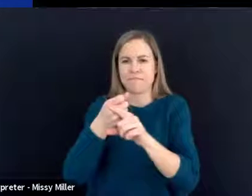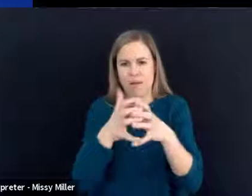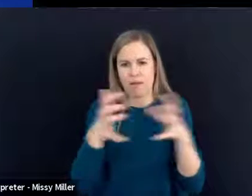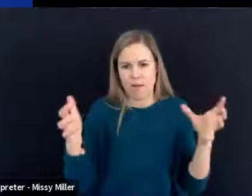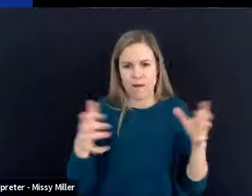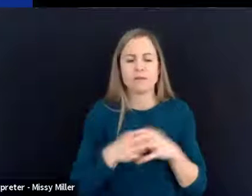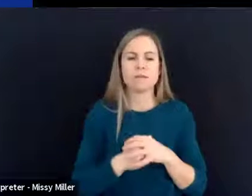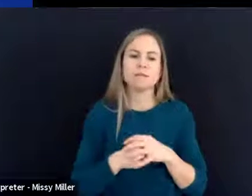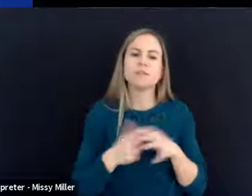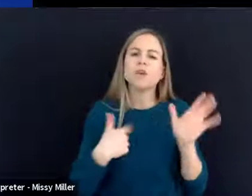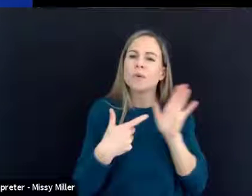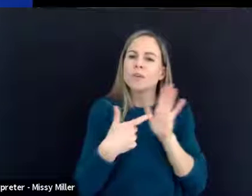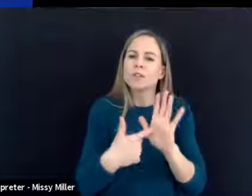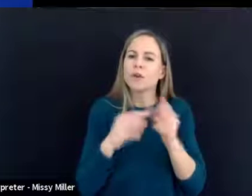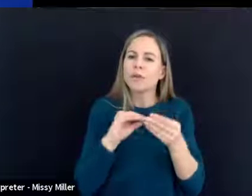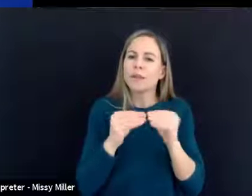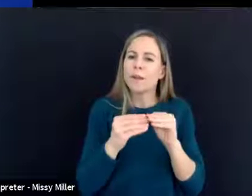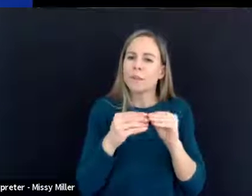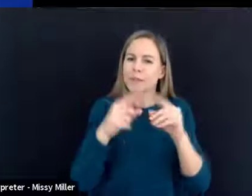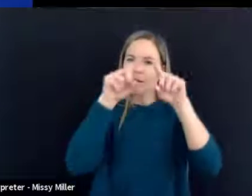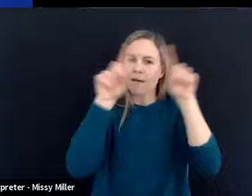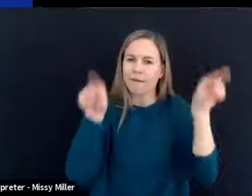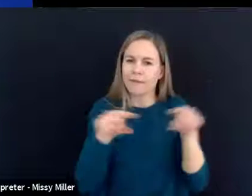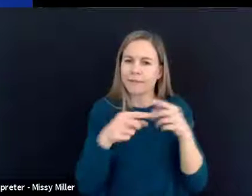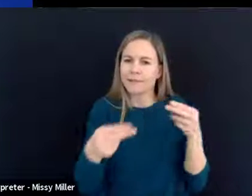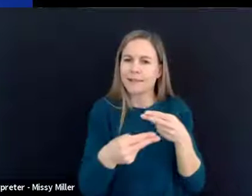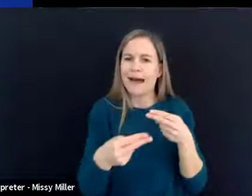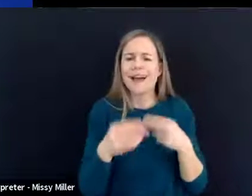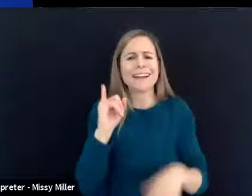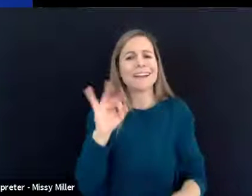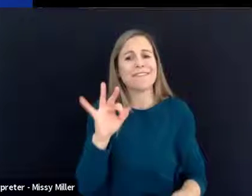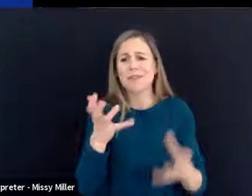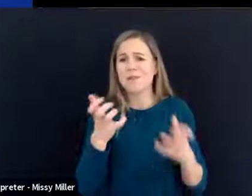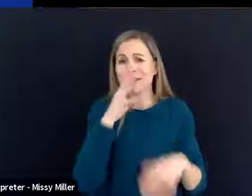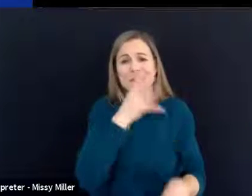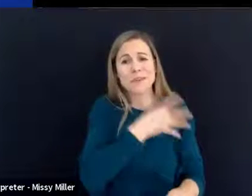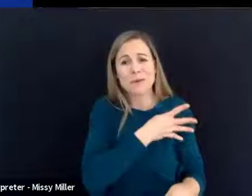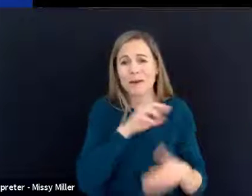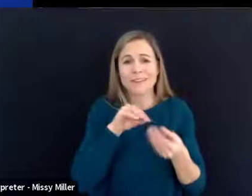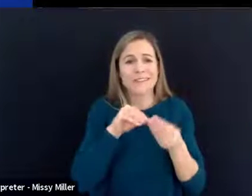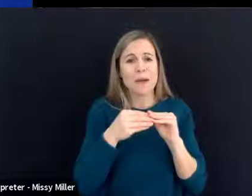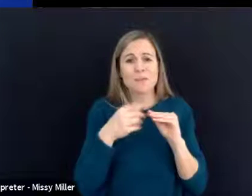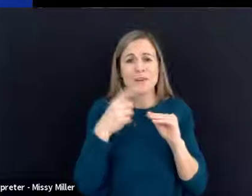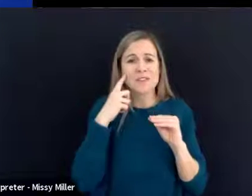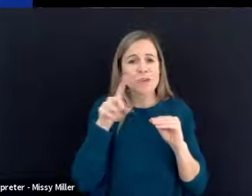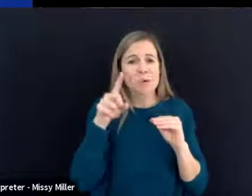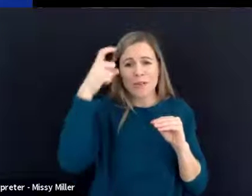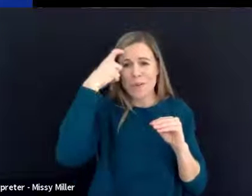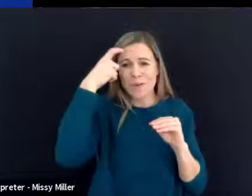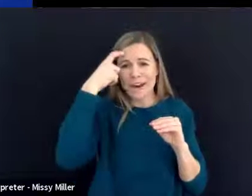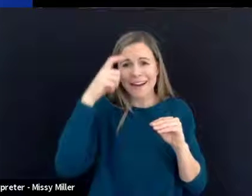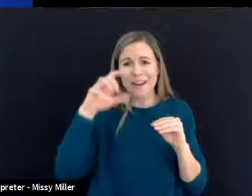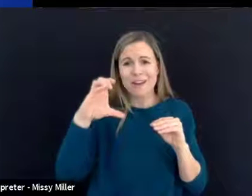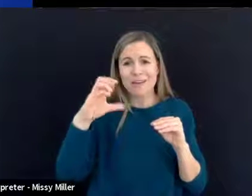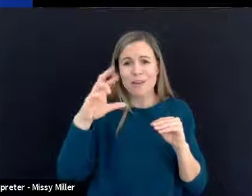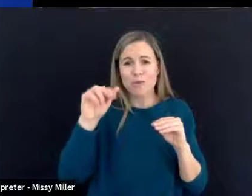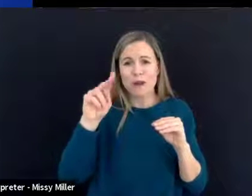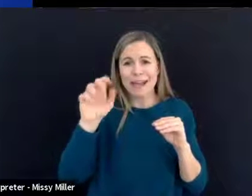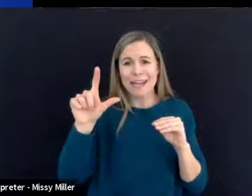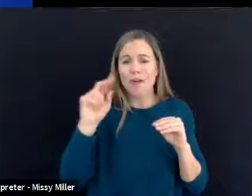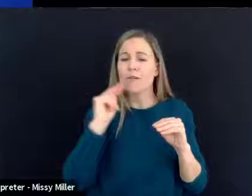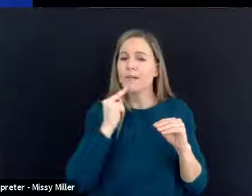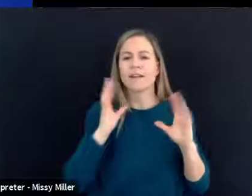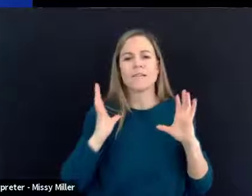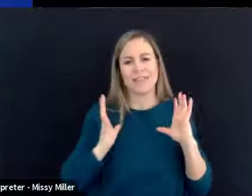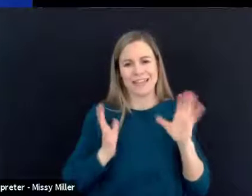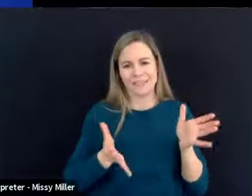the slides. If you want to ignore the numbers of the cranial nerves, that's just fine with us. We were just trying to include